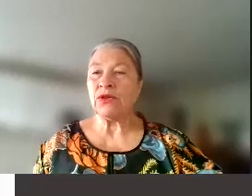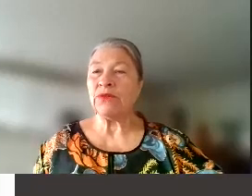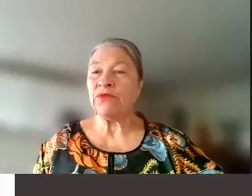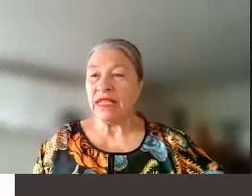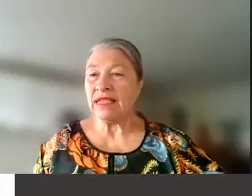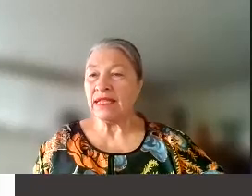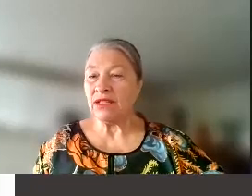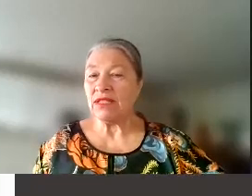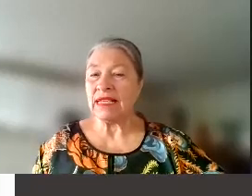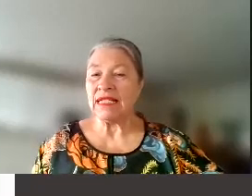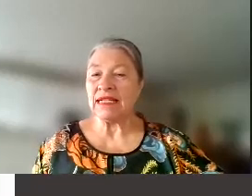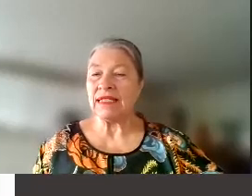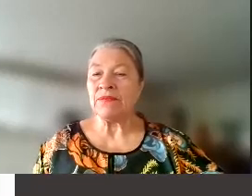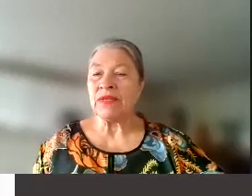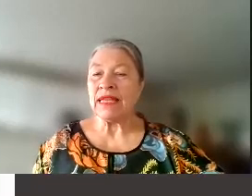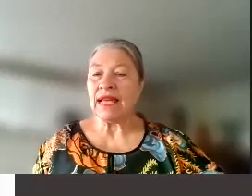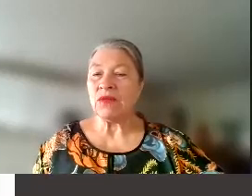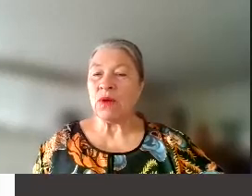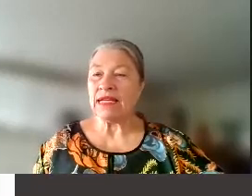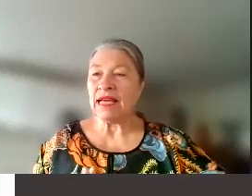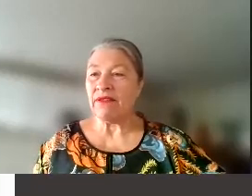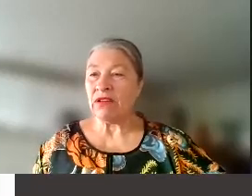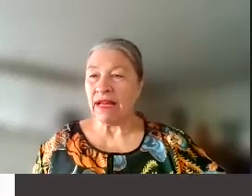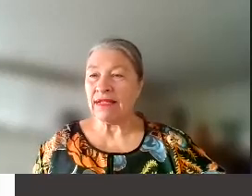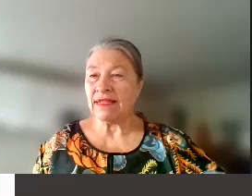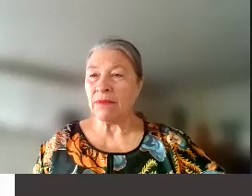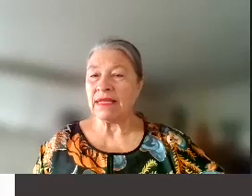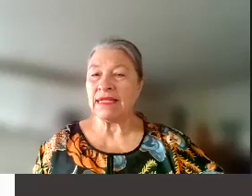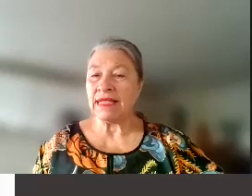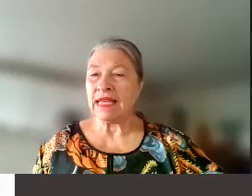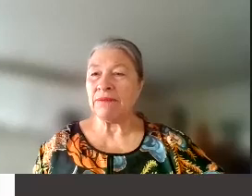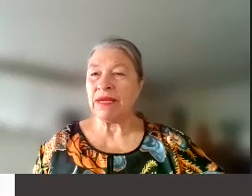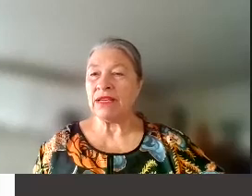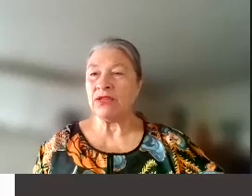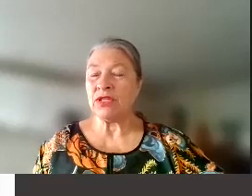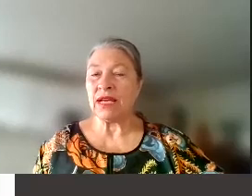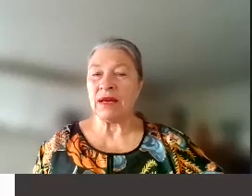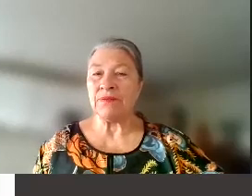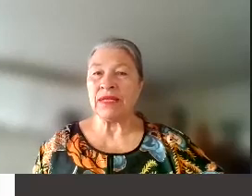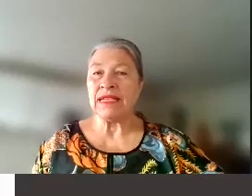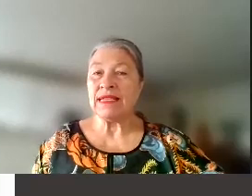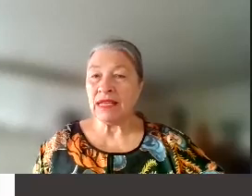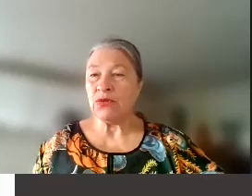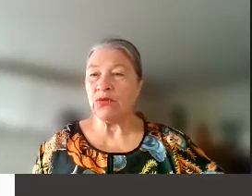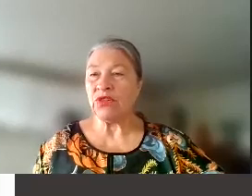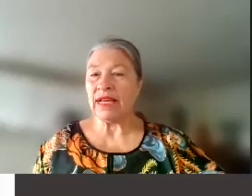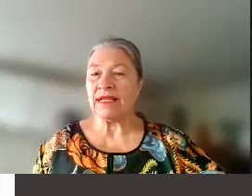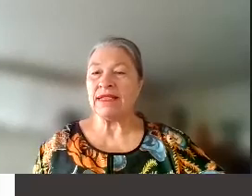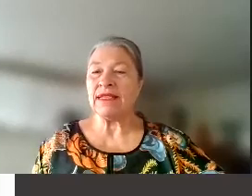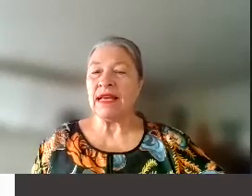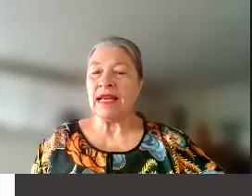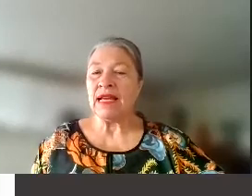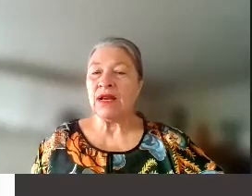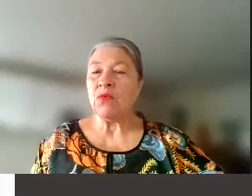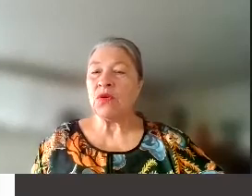to convince New Zealanders that the way to have a great summer, stay at the beach, see all your